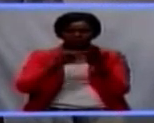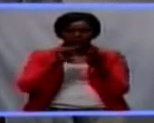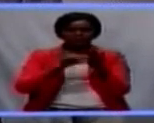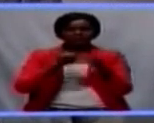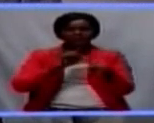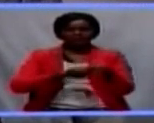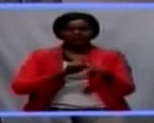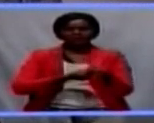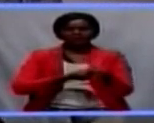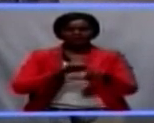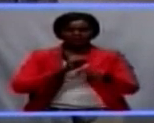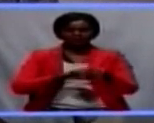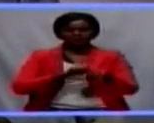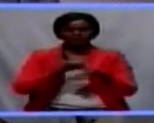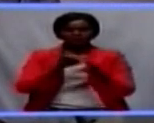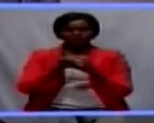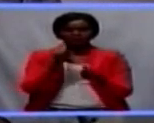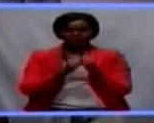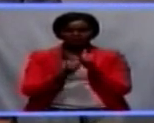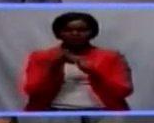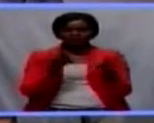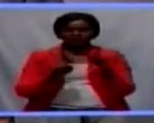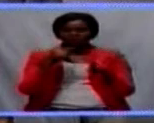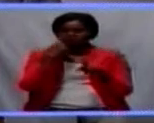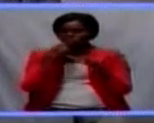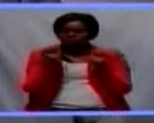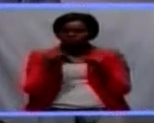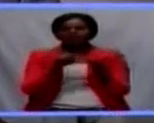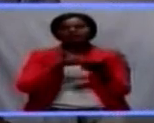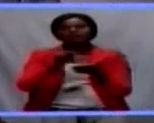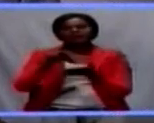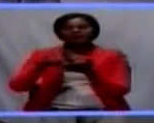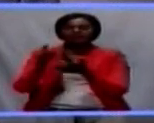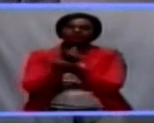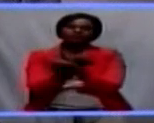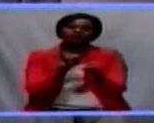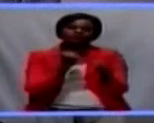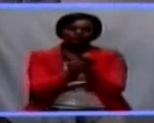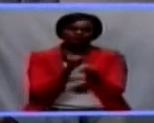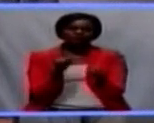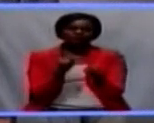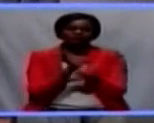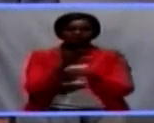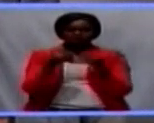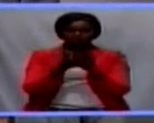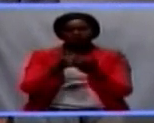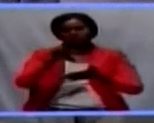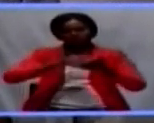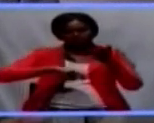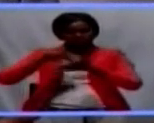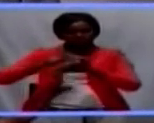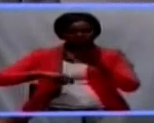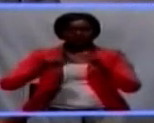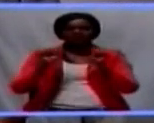a period in which those that are capable of paying, liquidating their entire principal taxes,